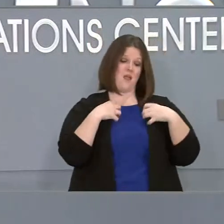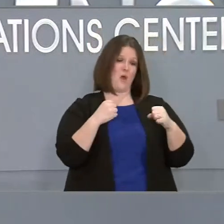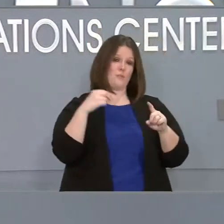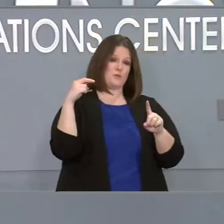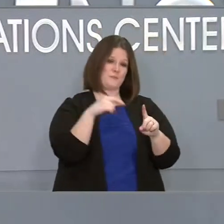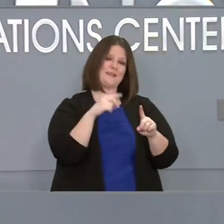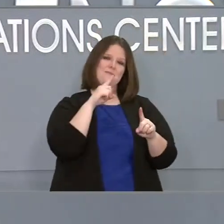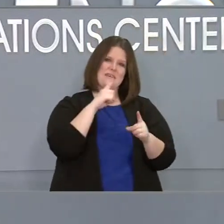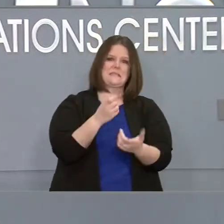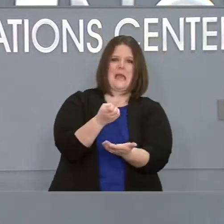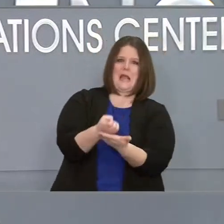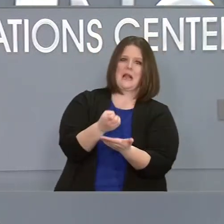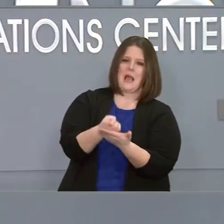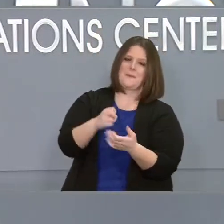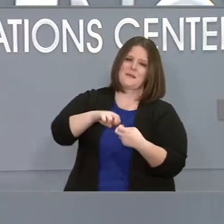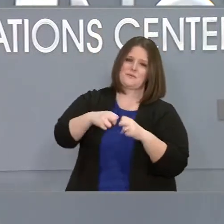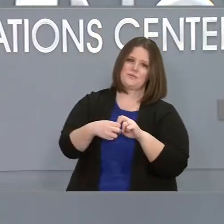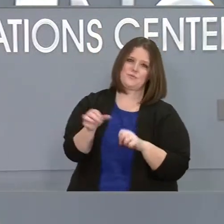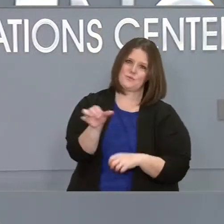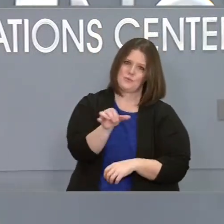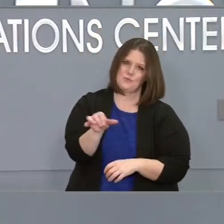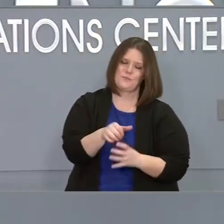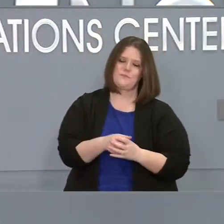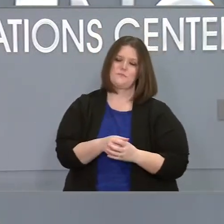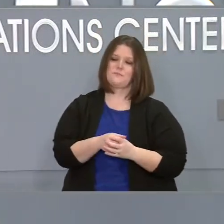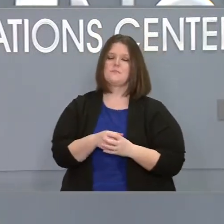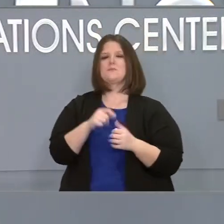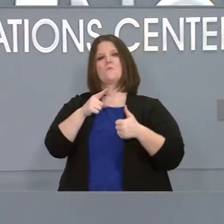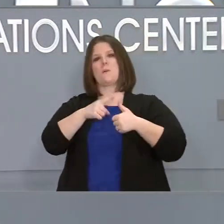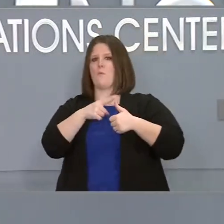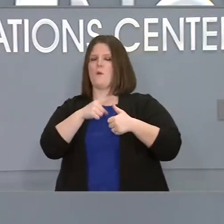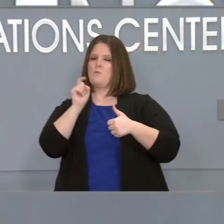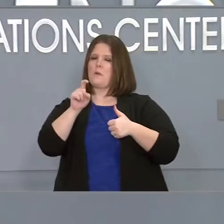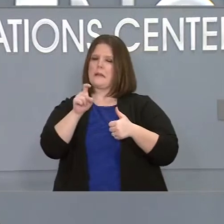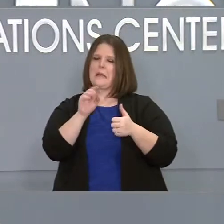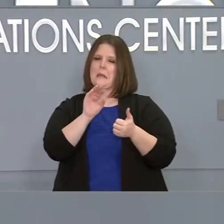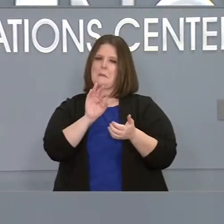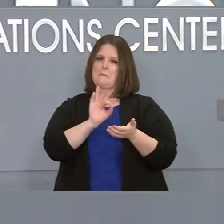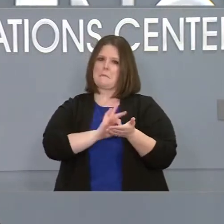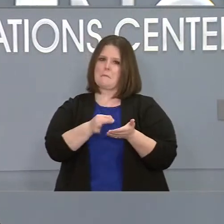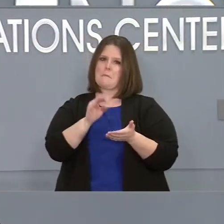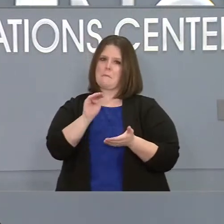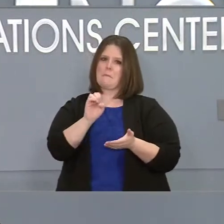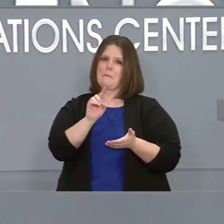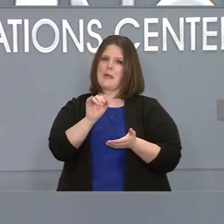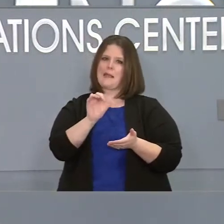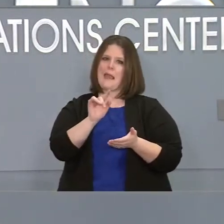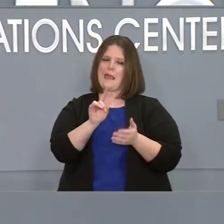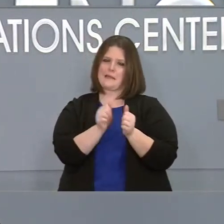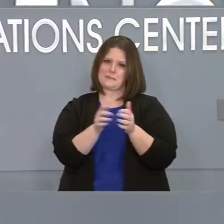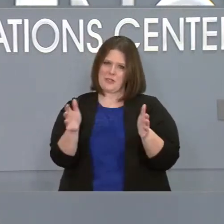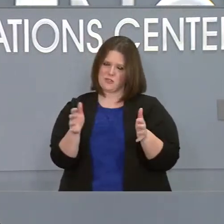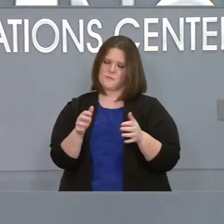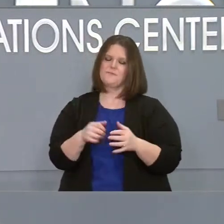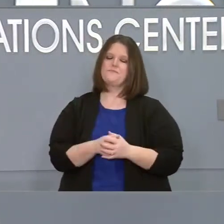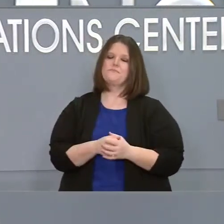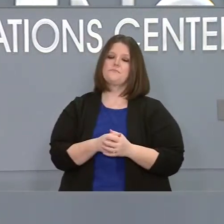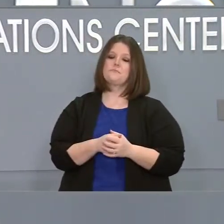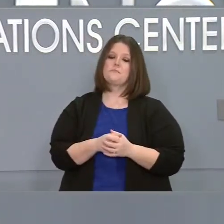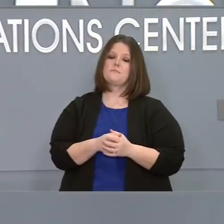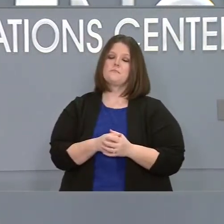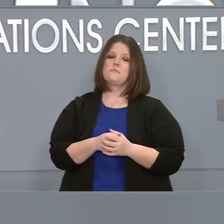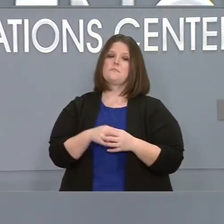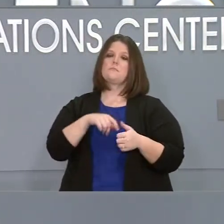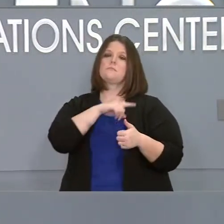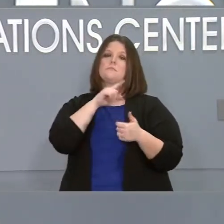so Medicaid expansion, absolutely number one, we need to get done. But yes, there are obviously other ways